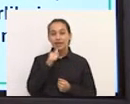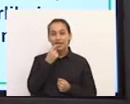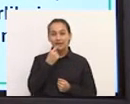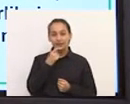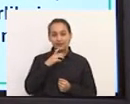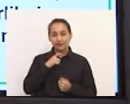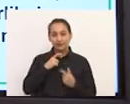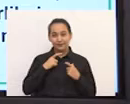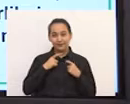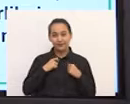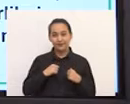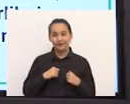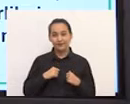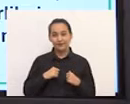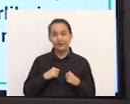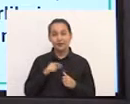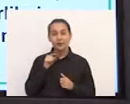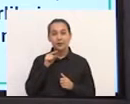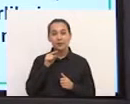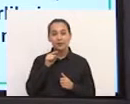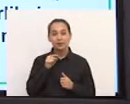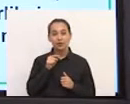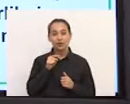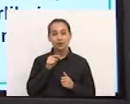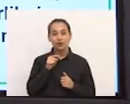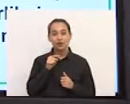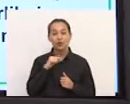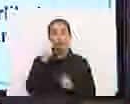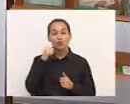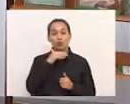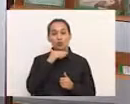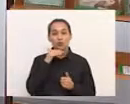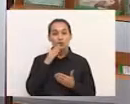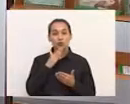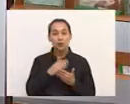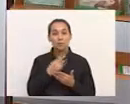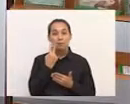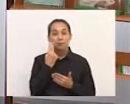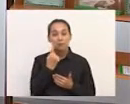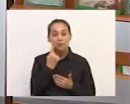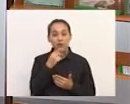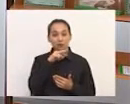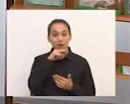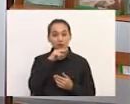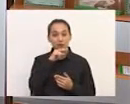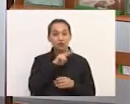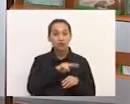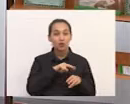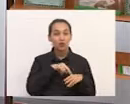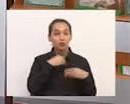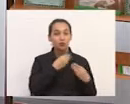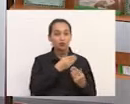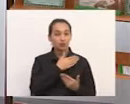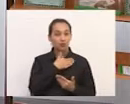U ming qo'yli boy bo'lishiga qaramasdan birgina echkini zakot qilishni istamadi. Mana shu